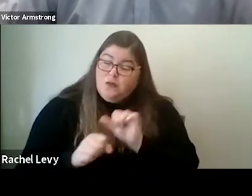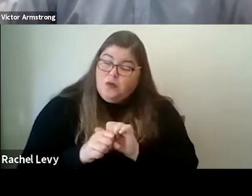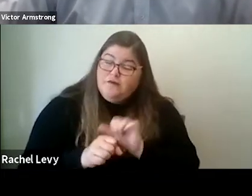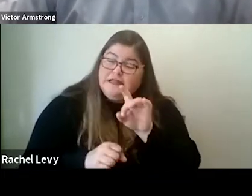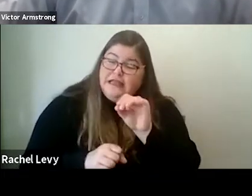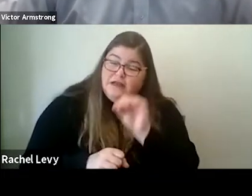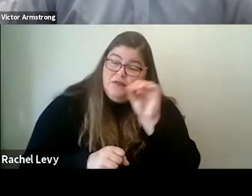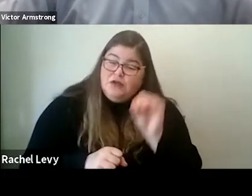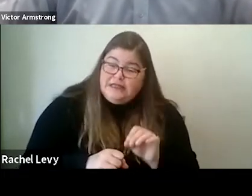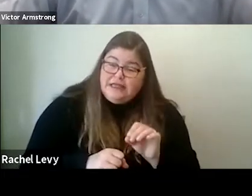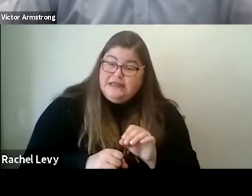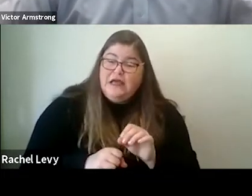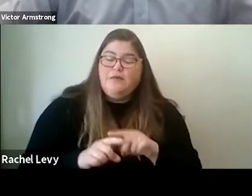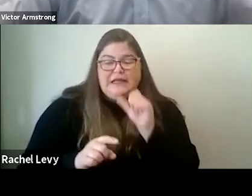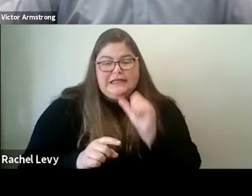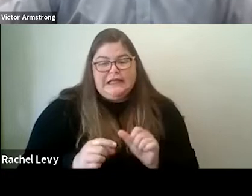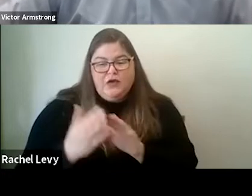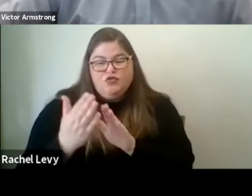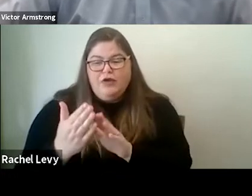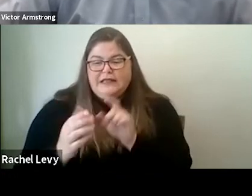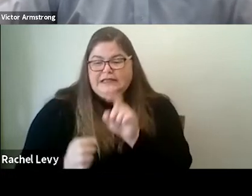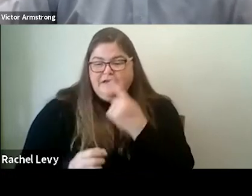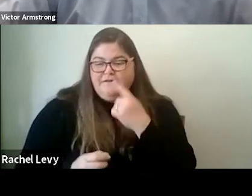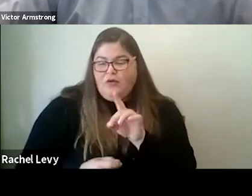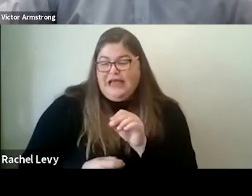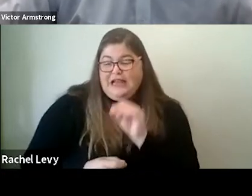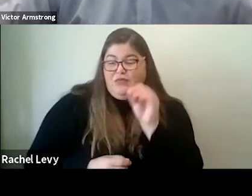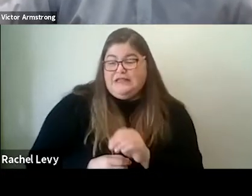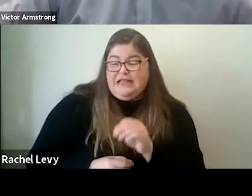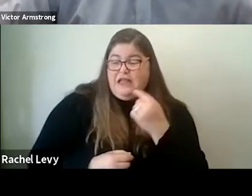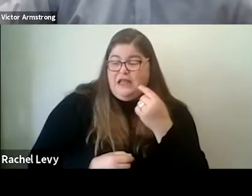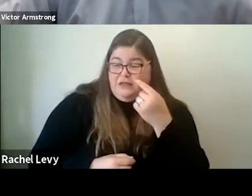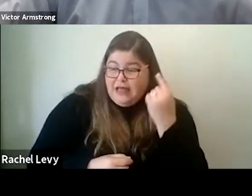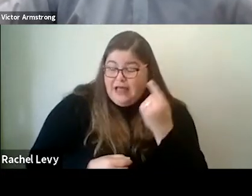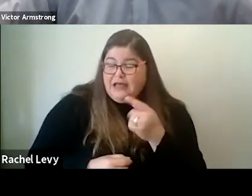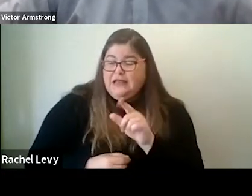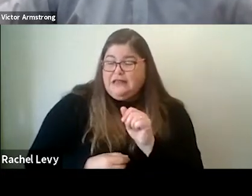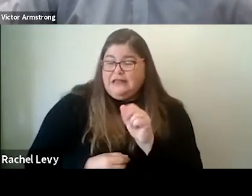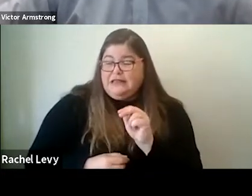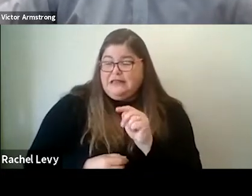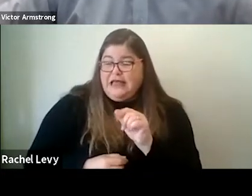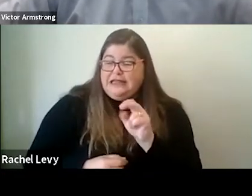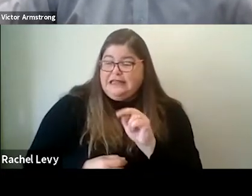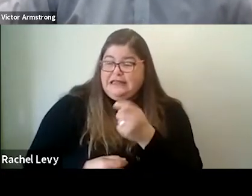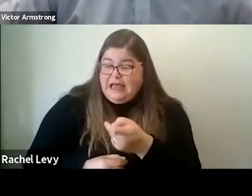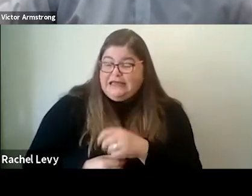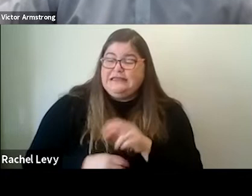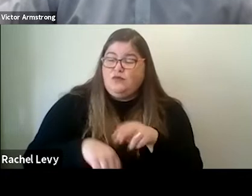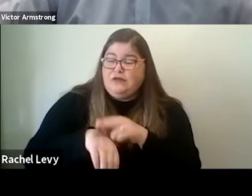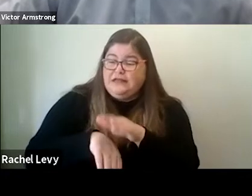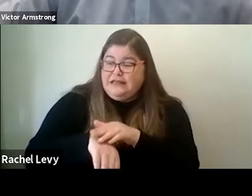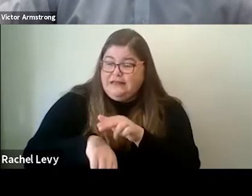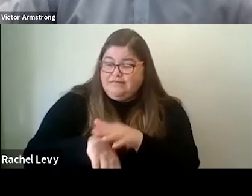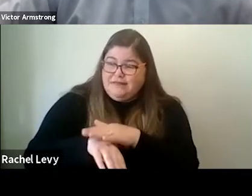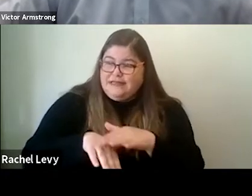need, but could potentially not address the needs of 80% of the Black population, the Latinx population, or the Native American population. If you have